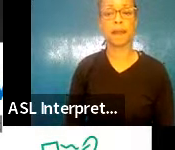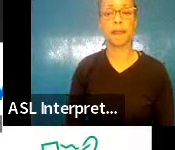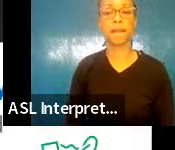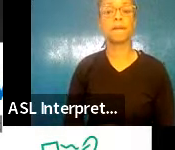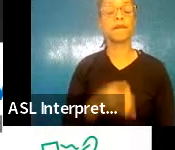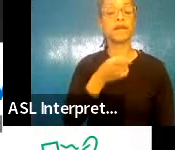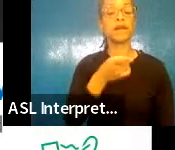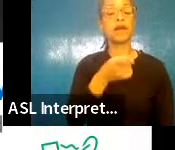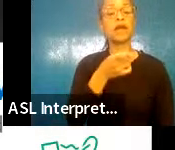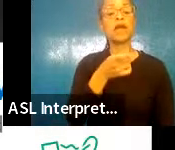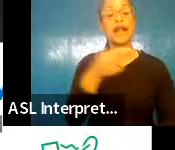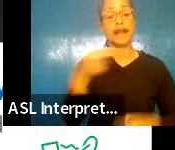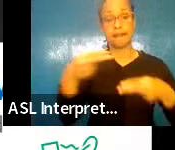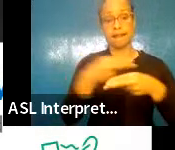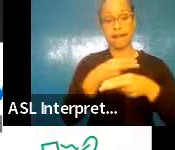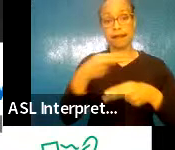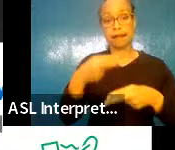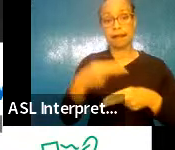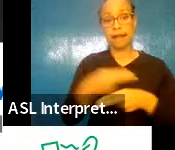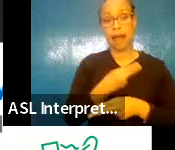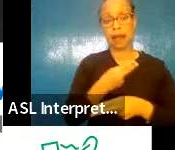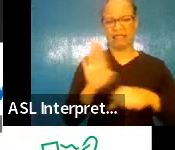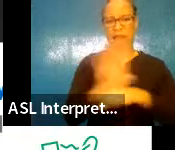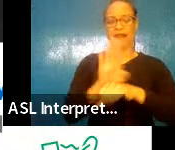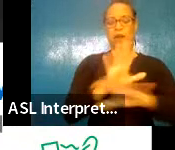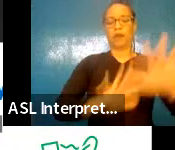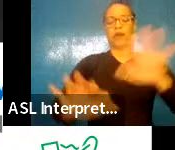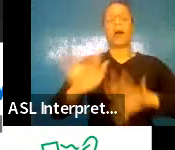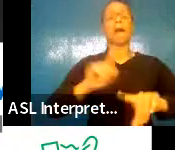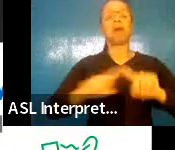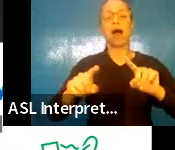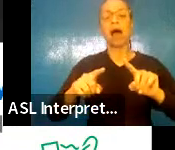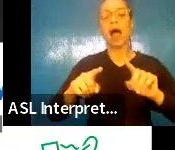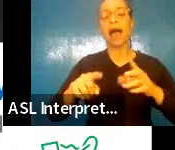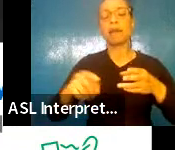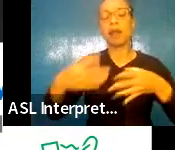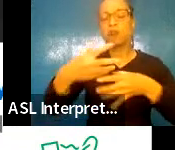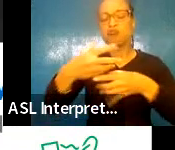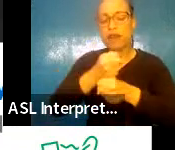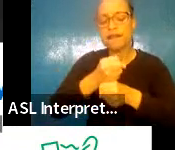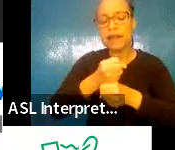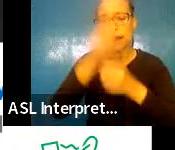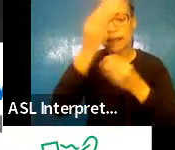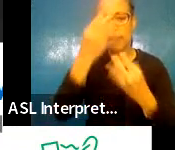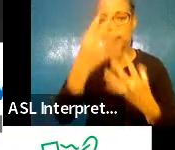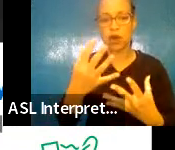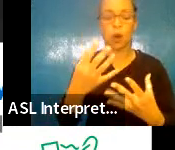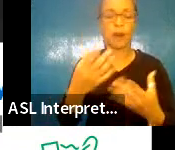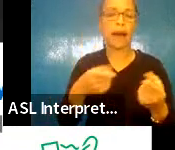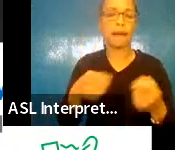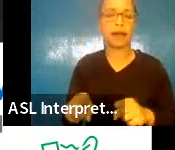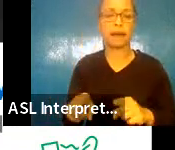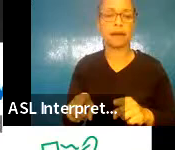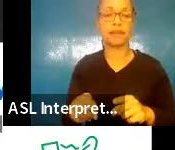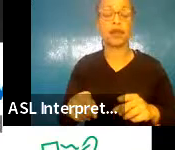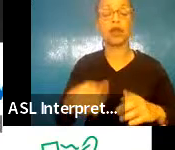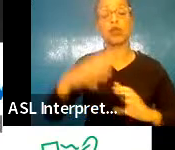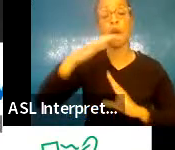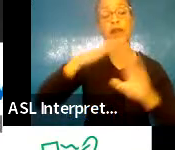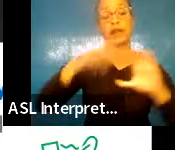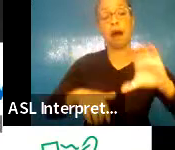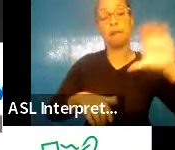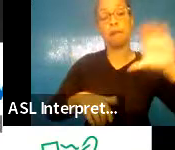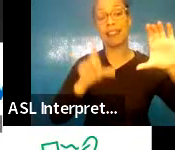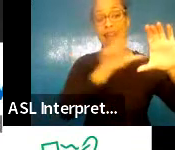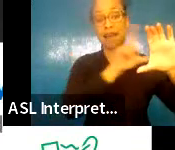So this slide is fairly busy, but I'm just going to walk you through it briefly. So on the top left, for our community testing, this is